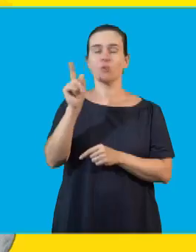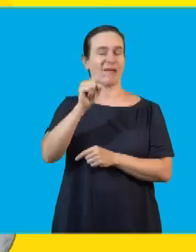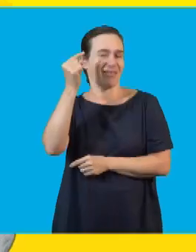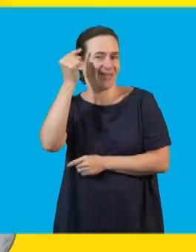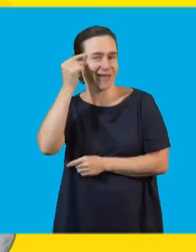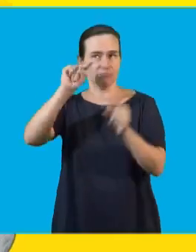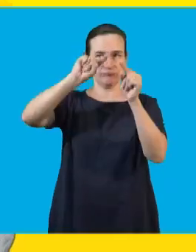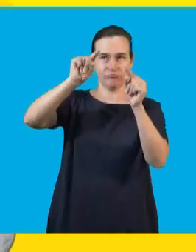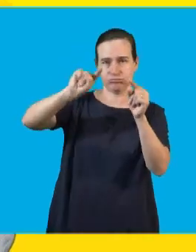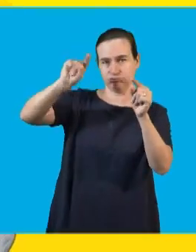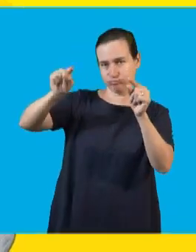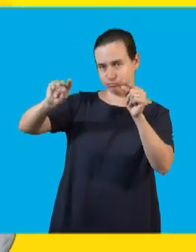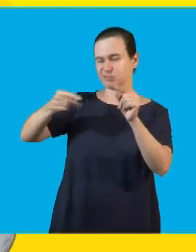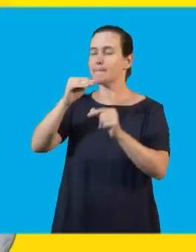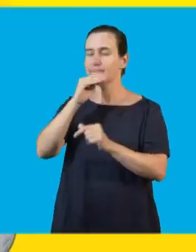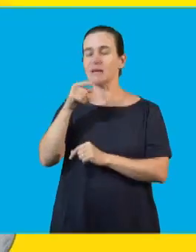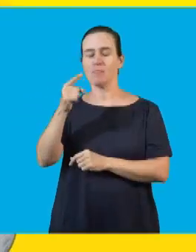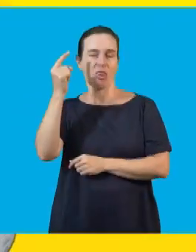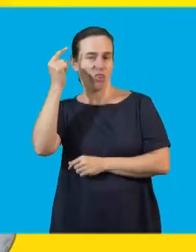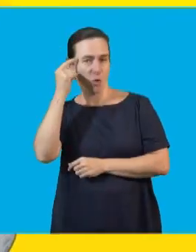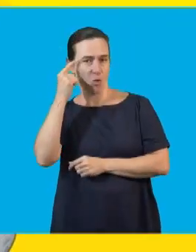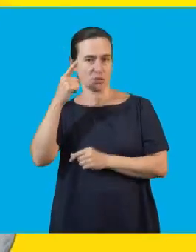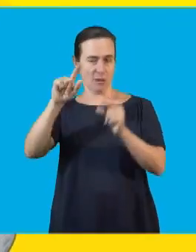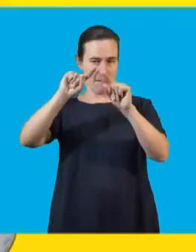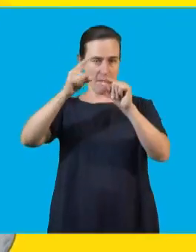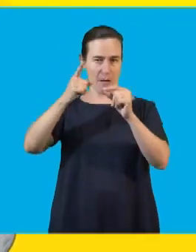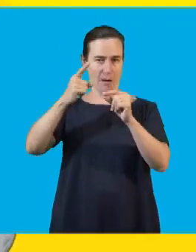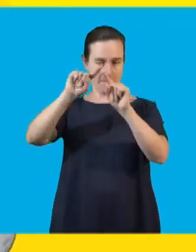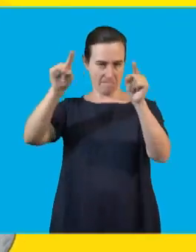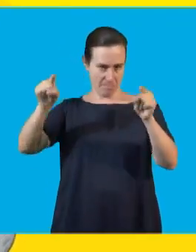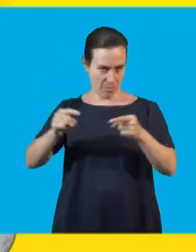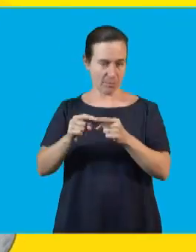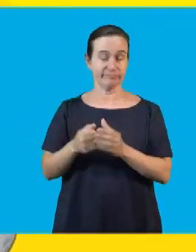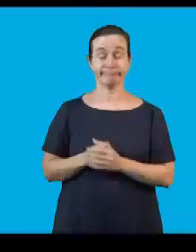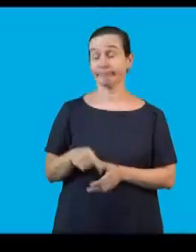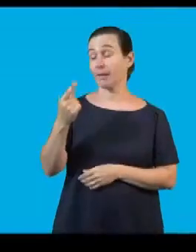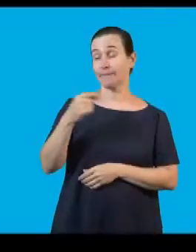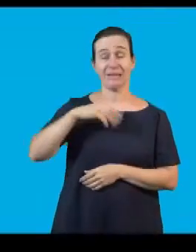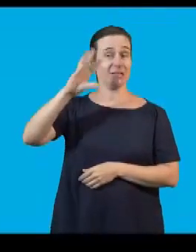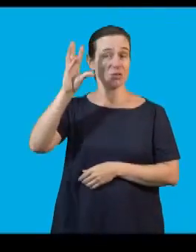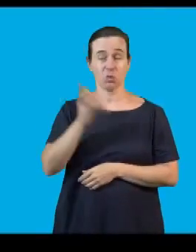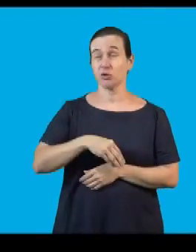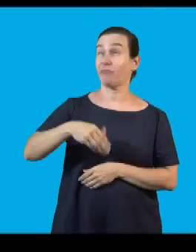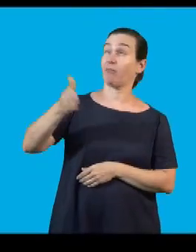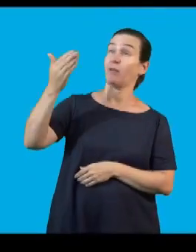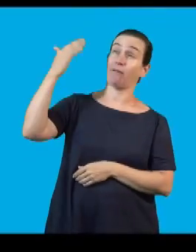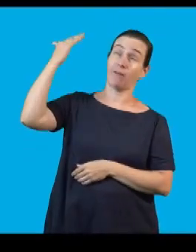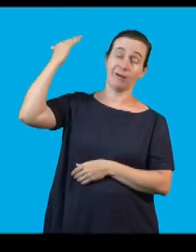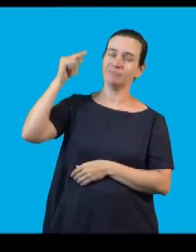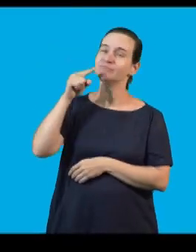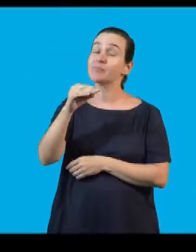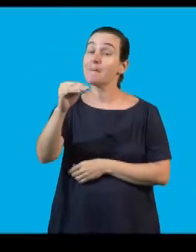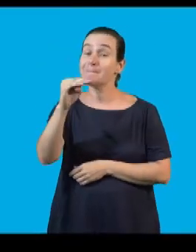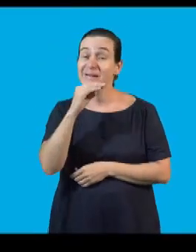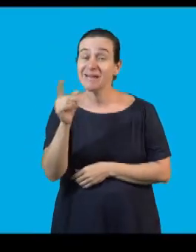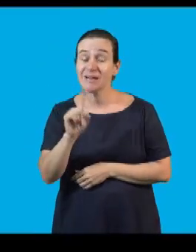it's what he's thinking. So we label that a thought bubble. So Fred says, I switched off ages ago, which